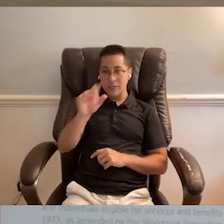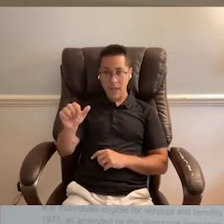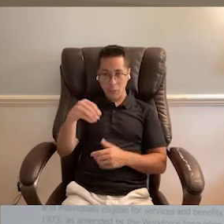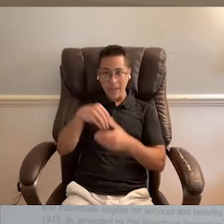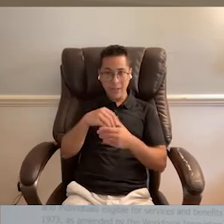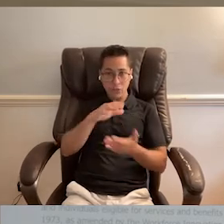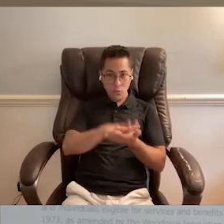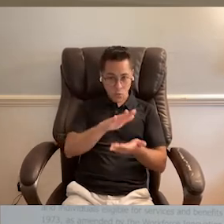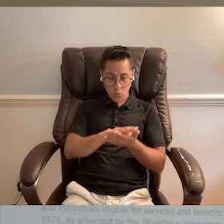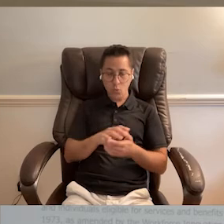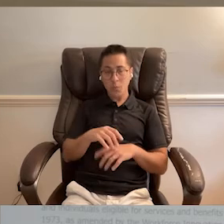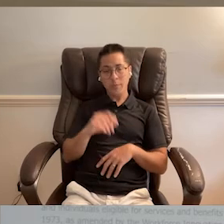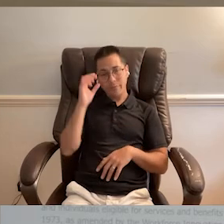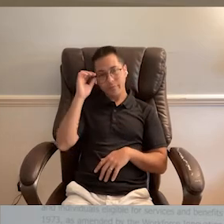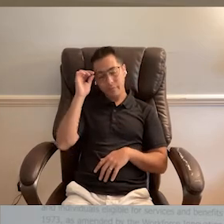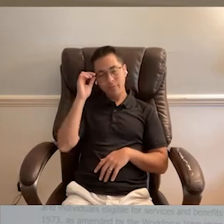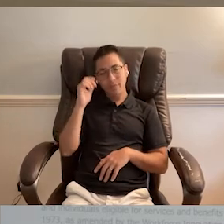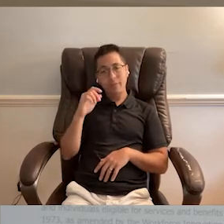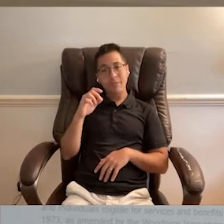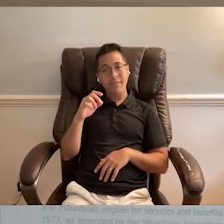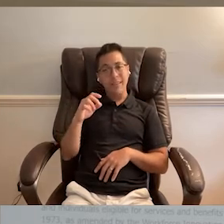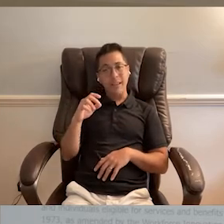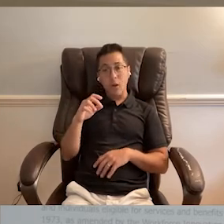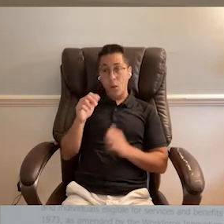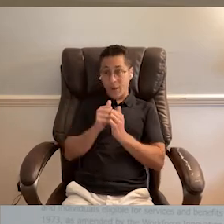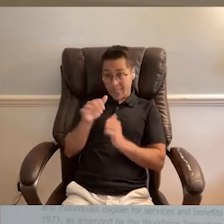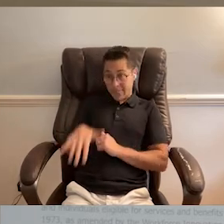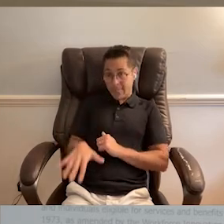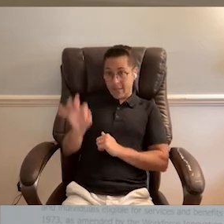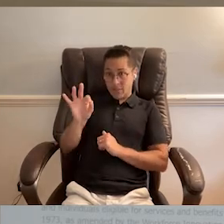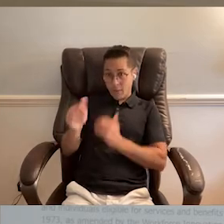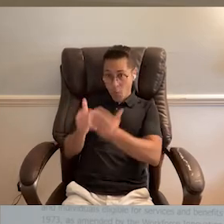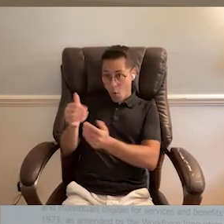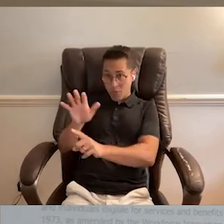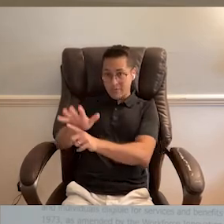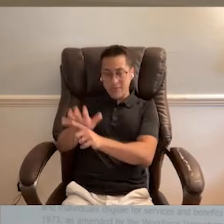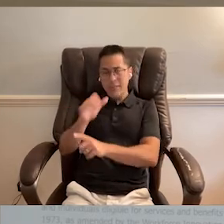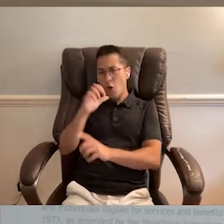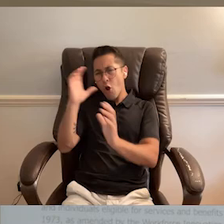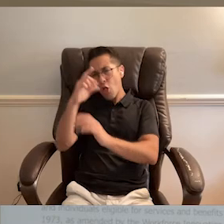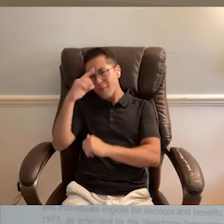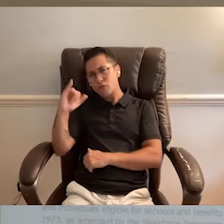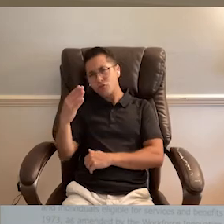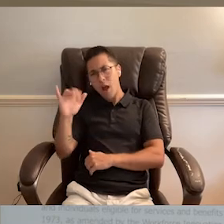will, the difference of the discovery process does not look for jobs that are advertised out there. They take your